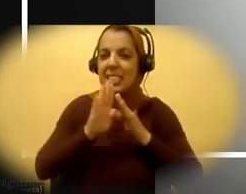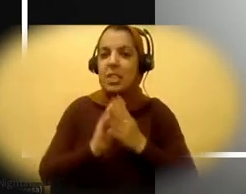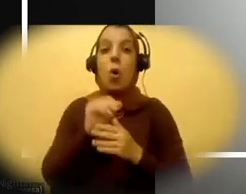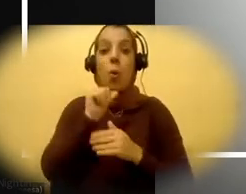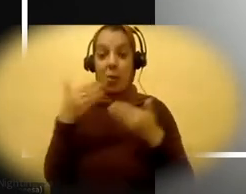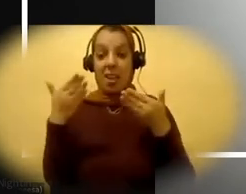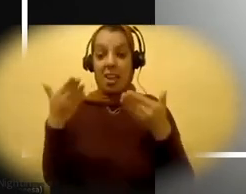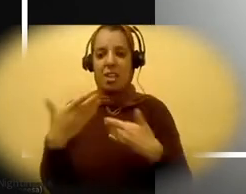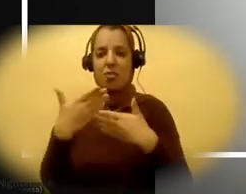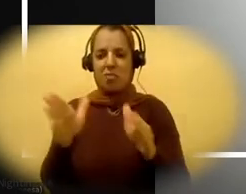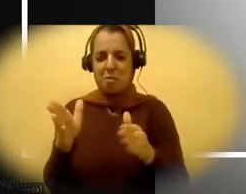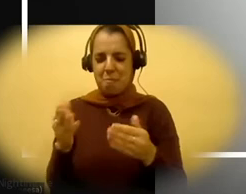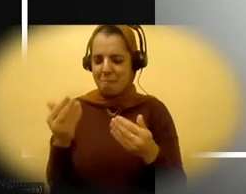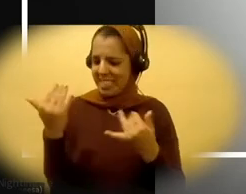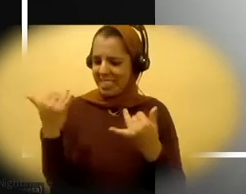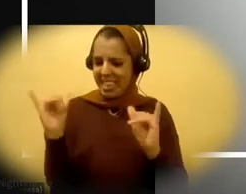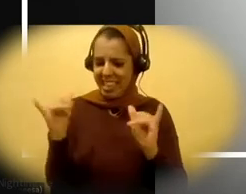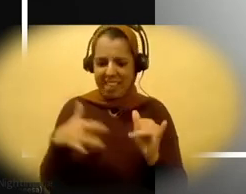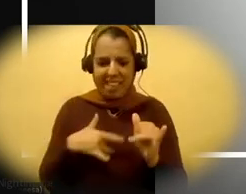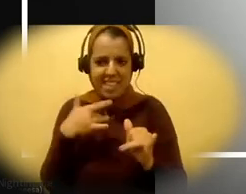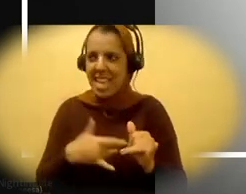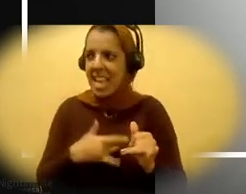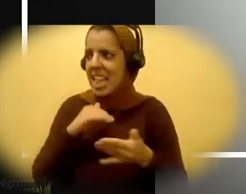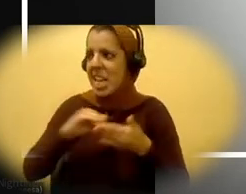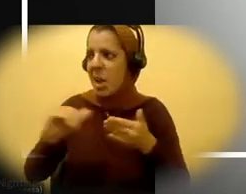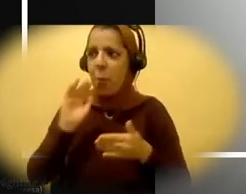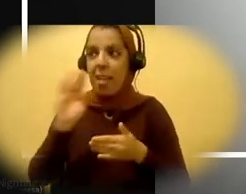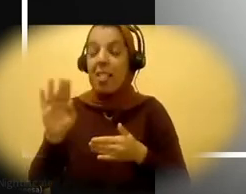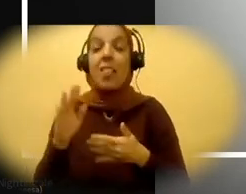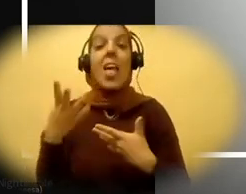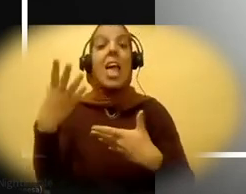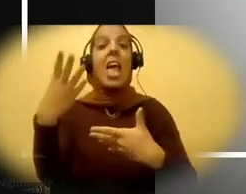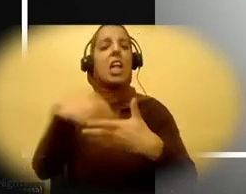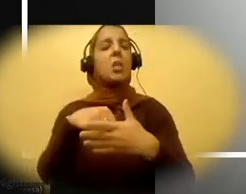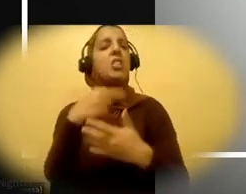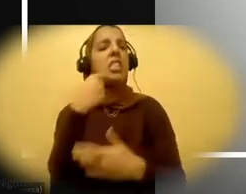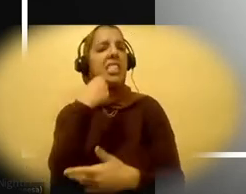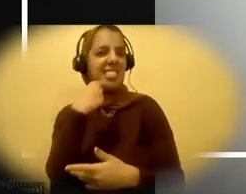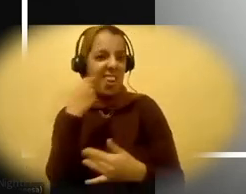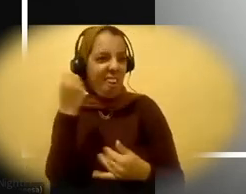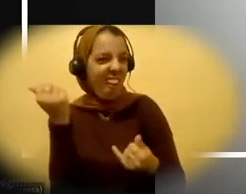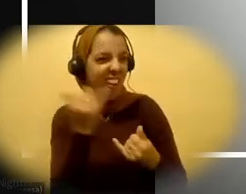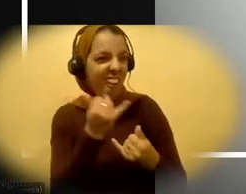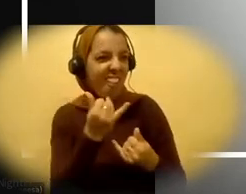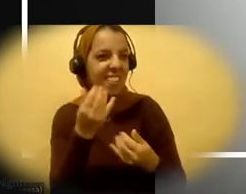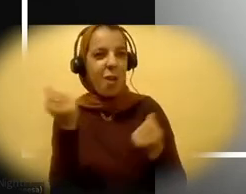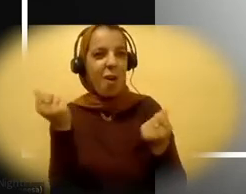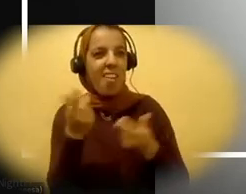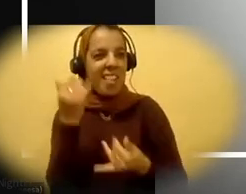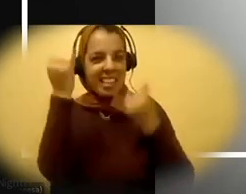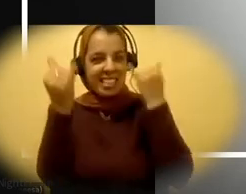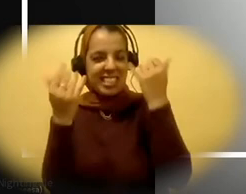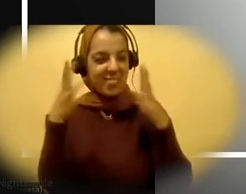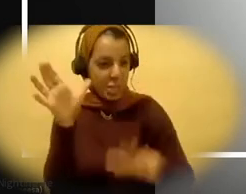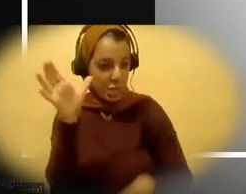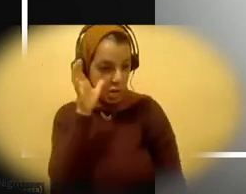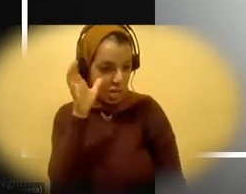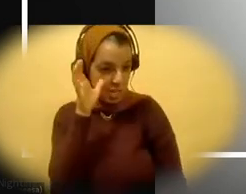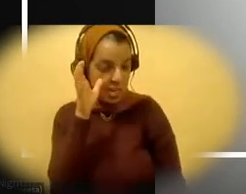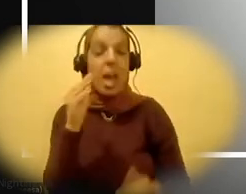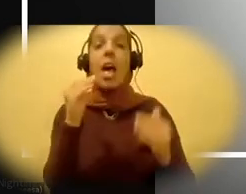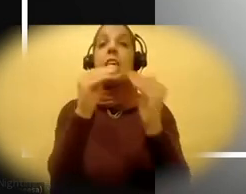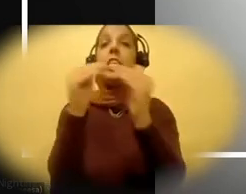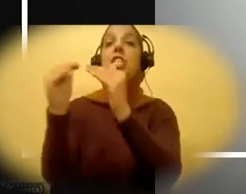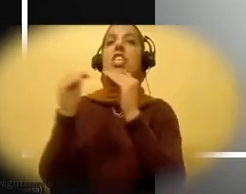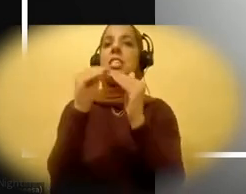constant threat of erasure? Inclusion asks, has everyone's ideas been heard? Justice responds, whose ideas